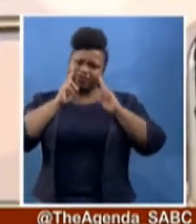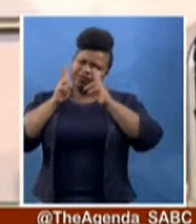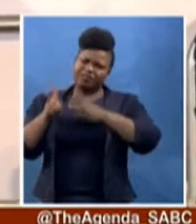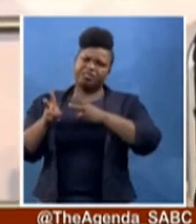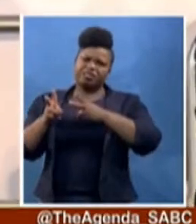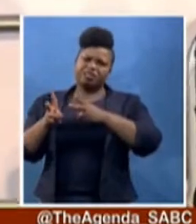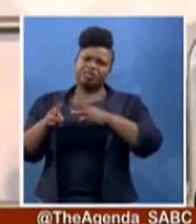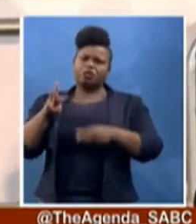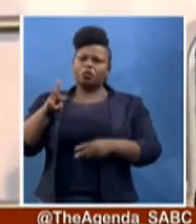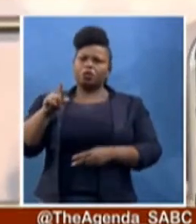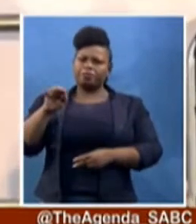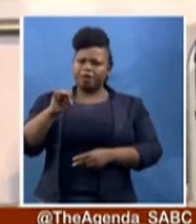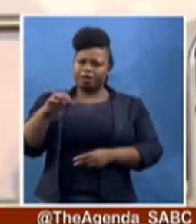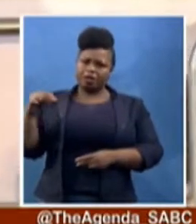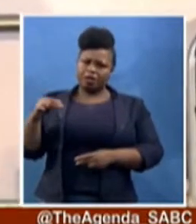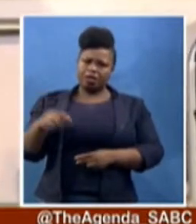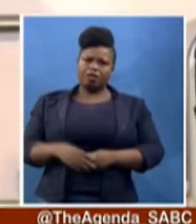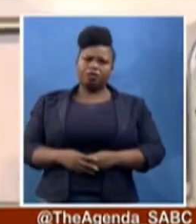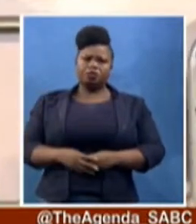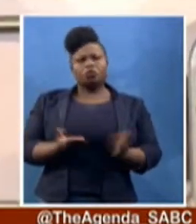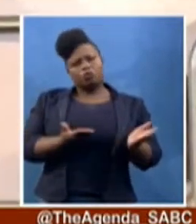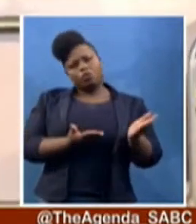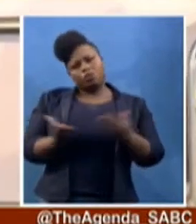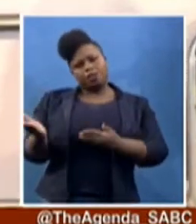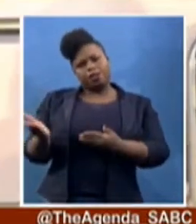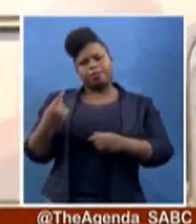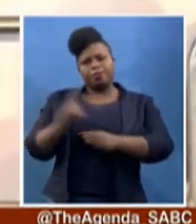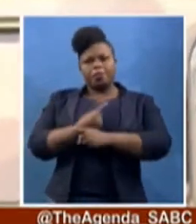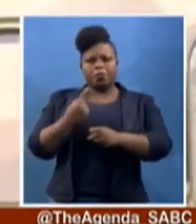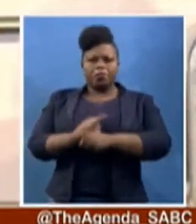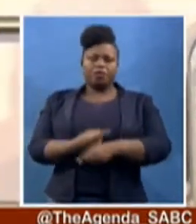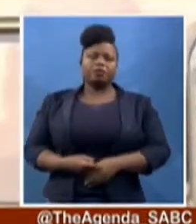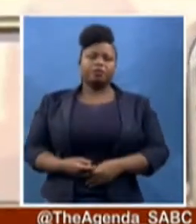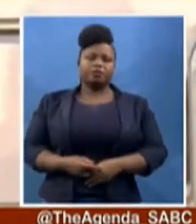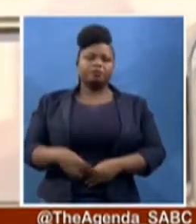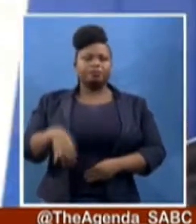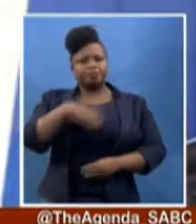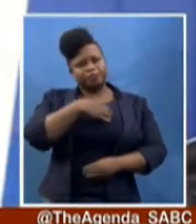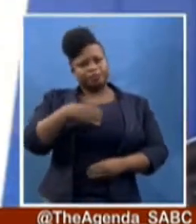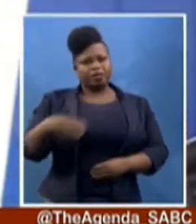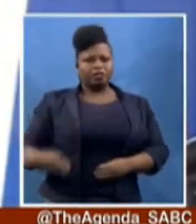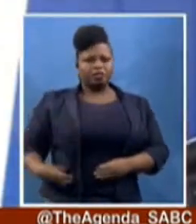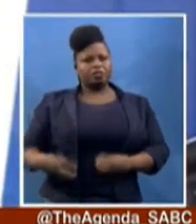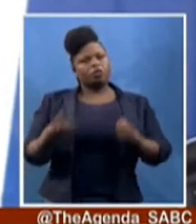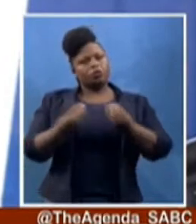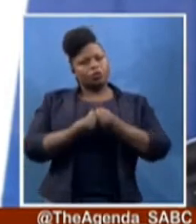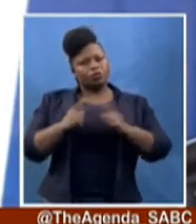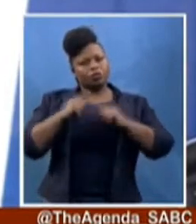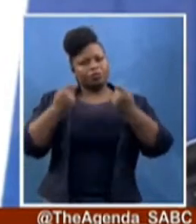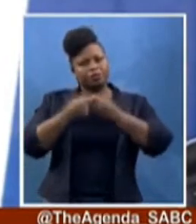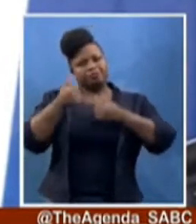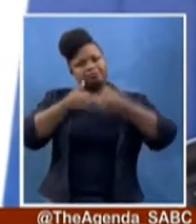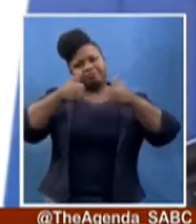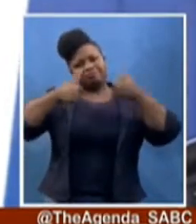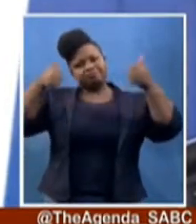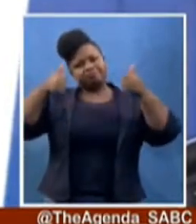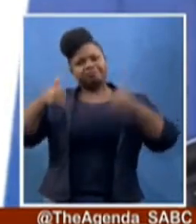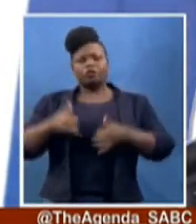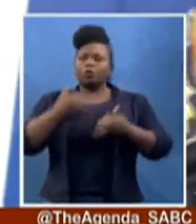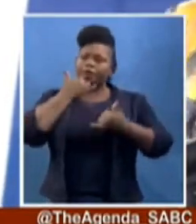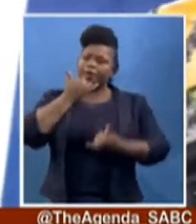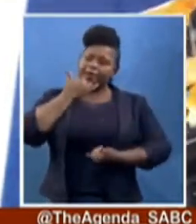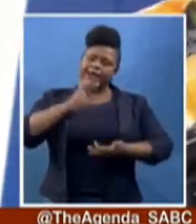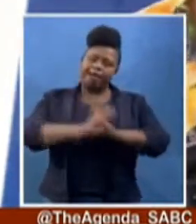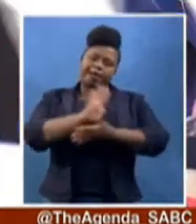amolehile. President le matona a hao, re thabile haholo, re a leboha. Thank you very